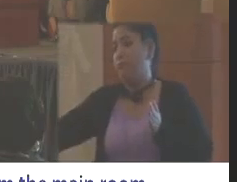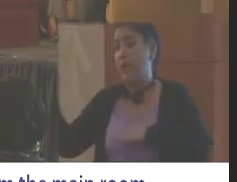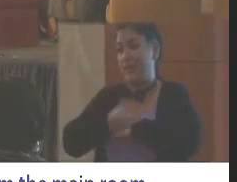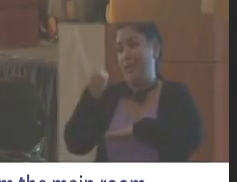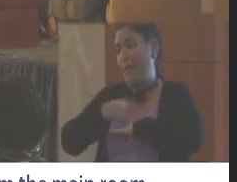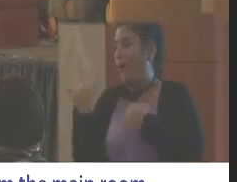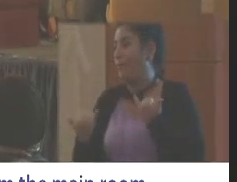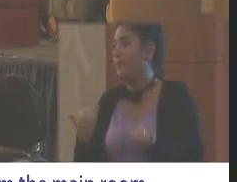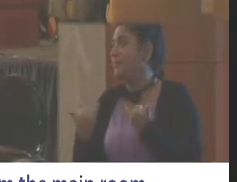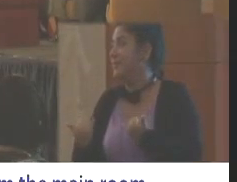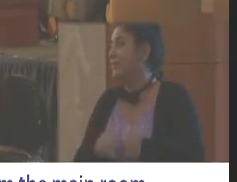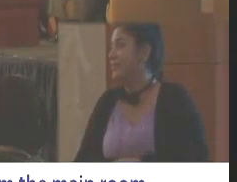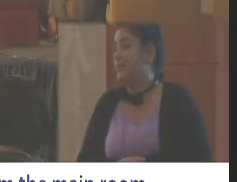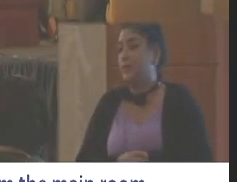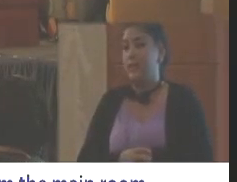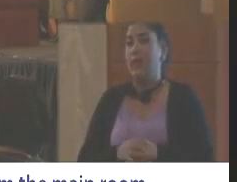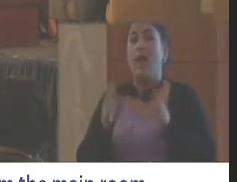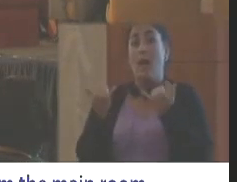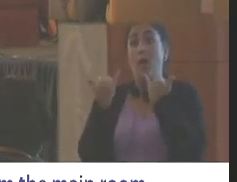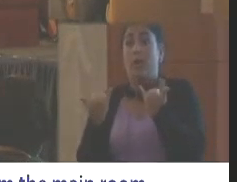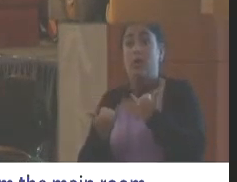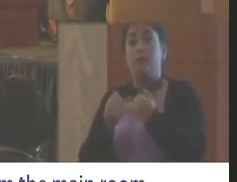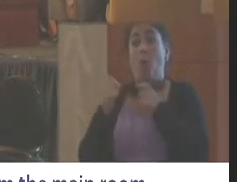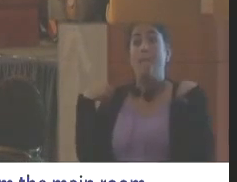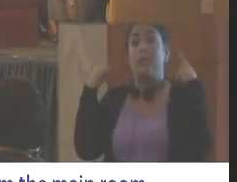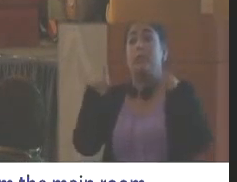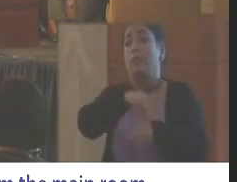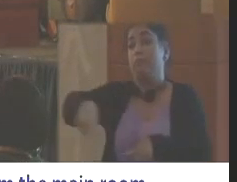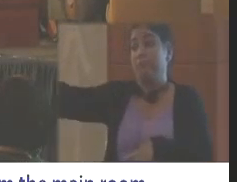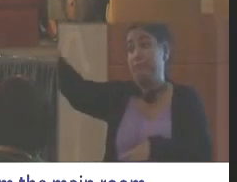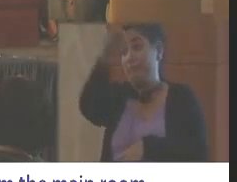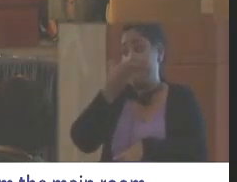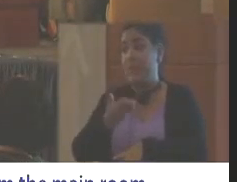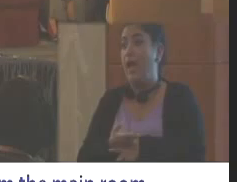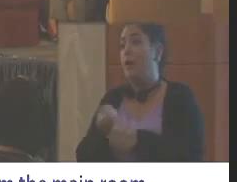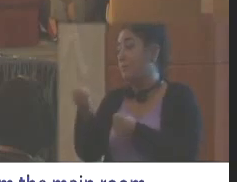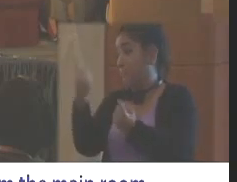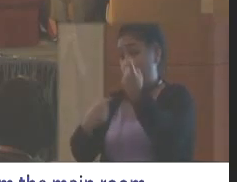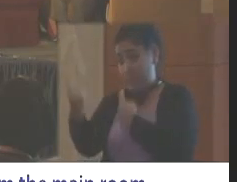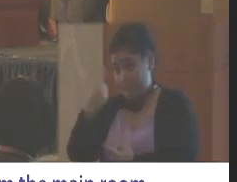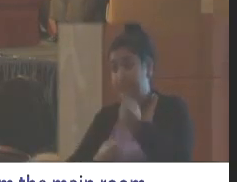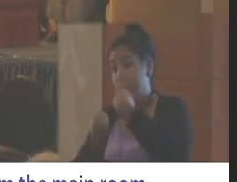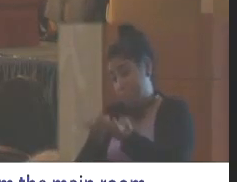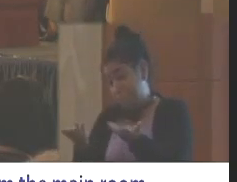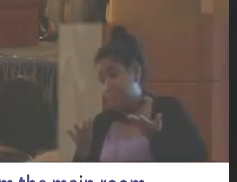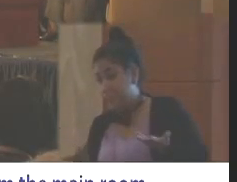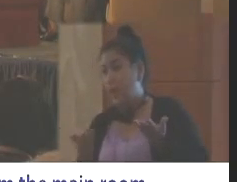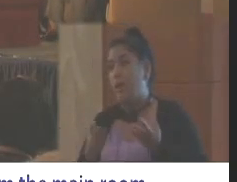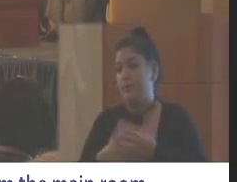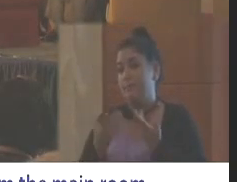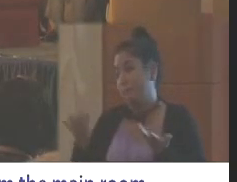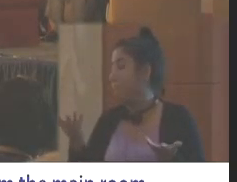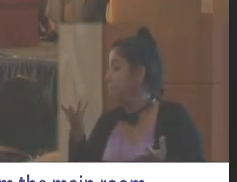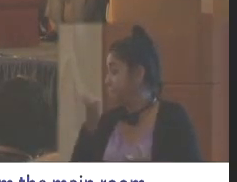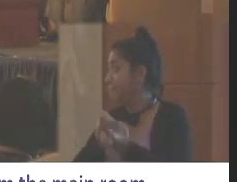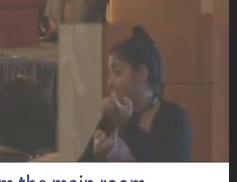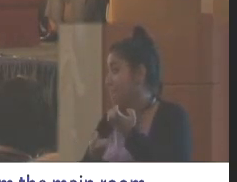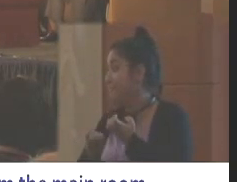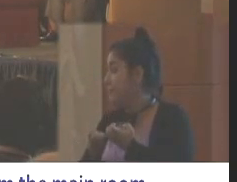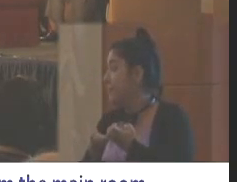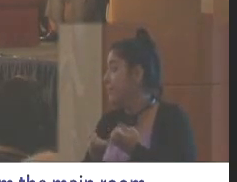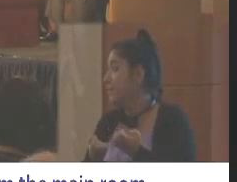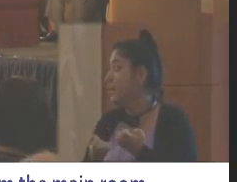yesterday, in this event, the moment for questions and comments is